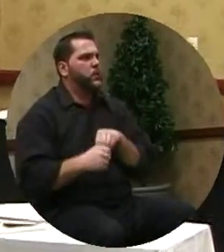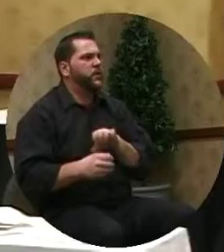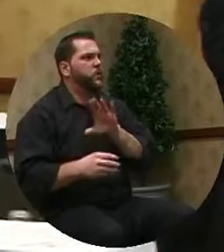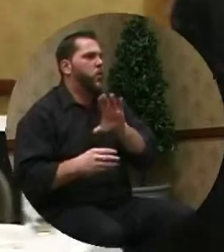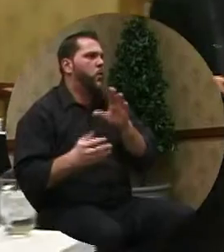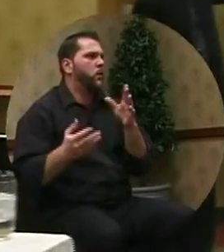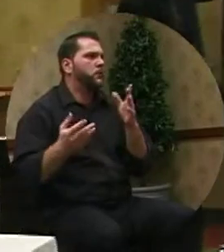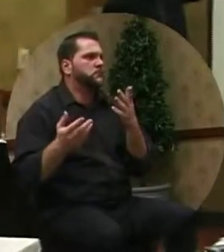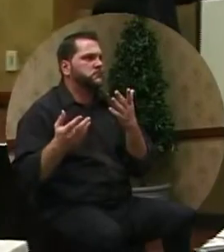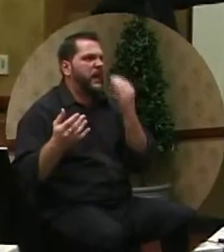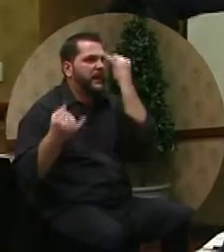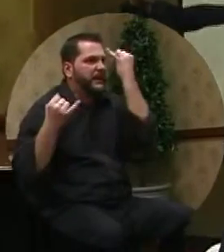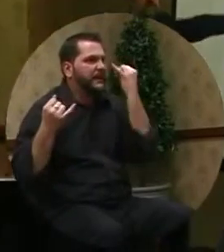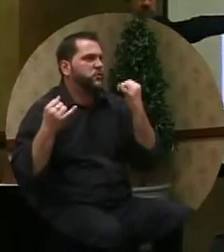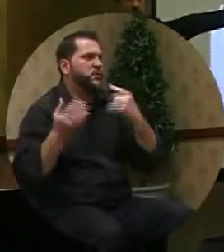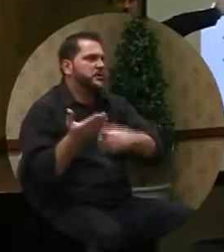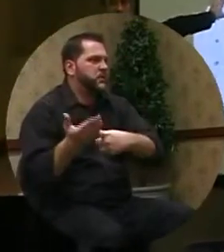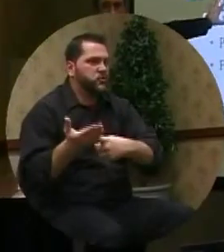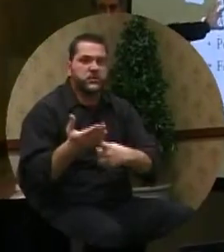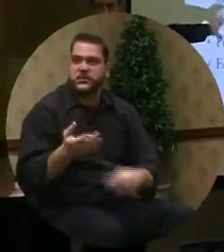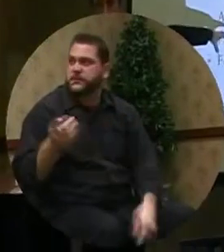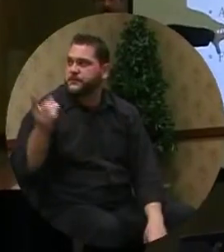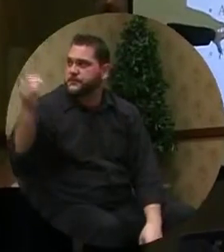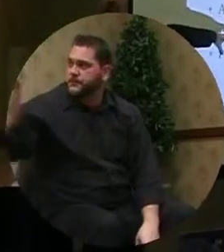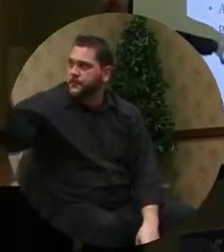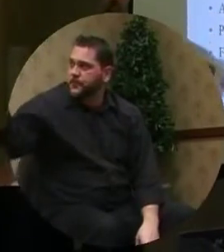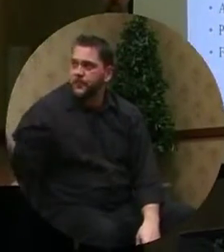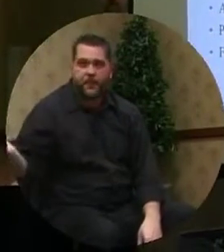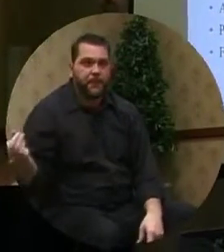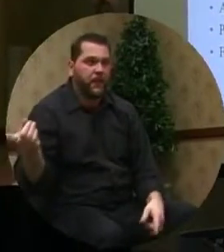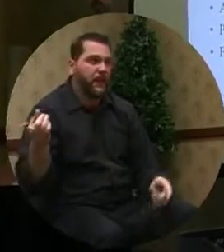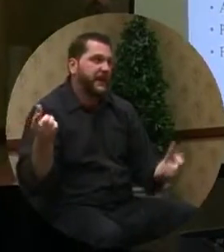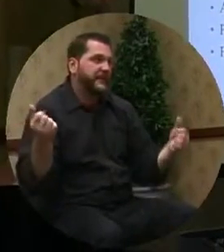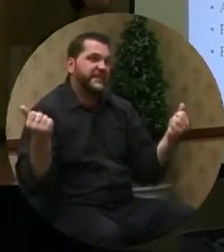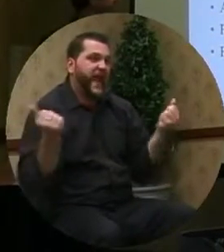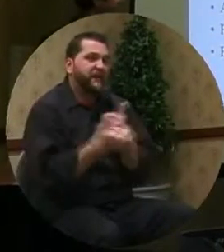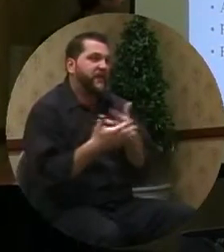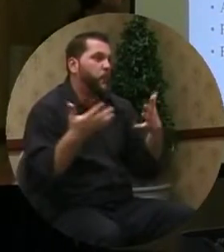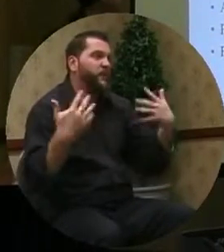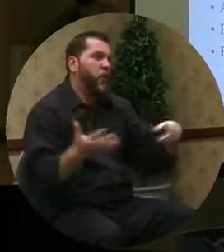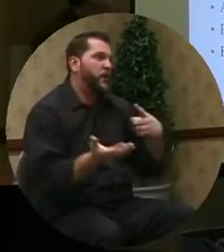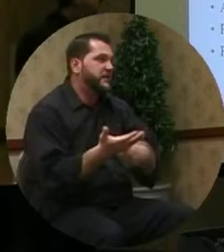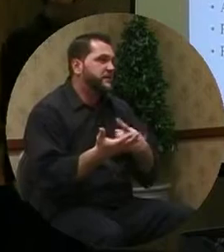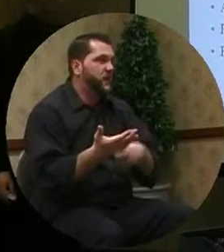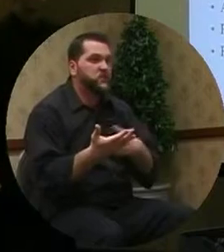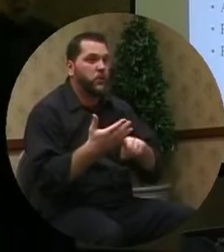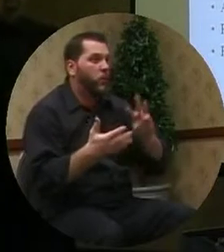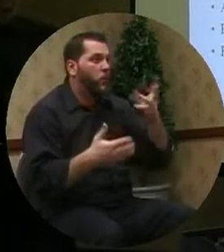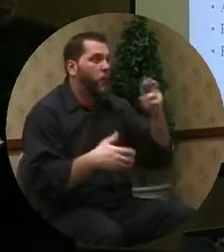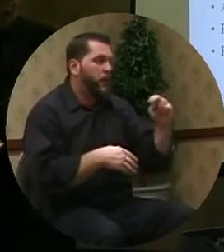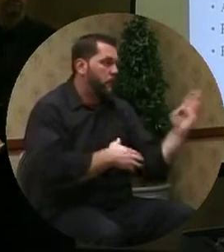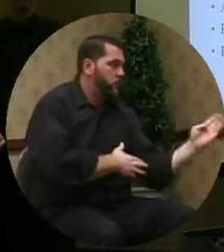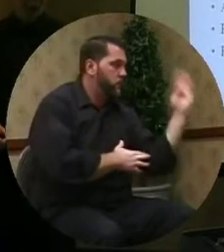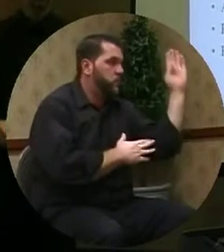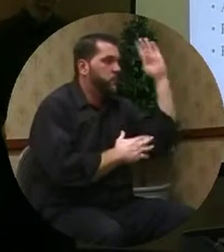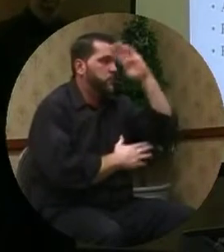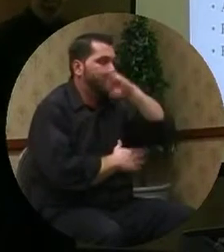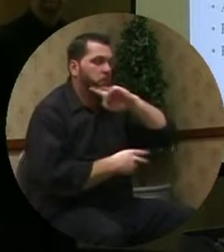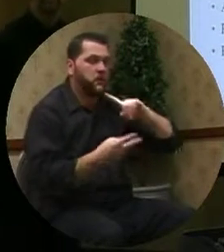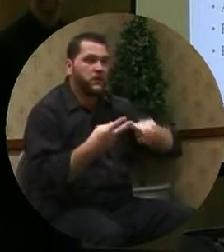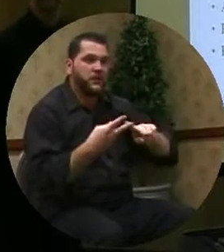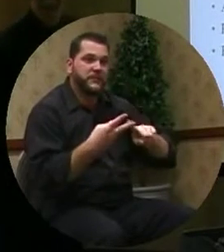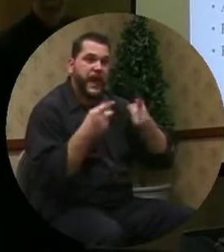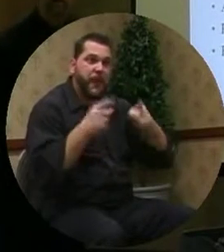These kinds of things, and you can go through this, this is all stuff we've basically alluded to before. Time of day, patterns of high frequency and